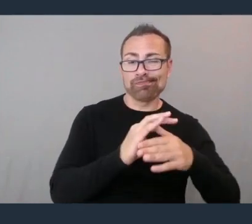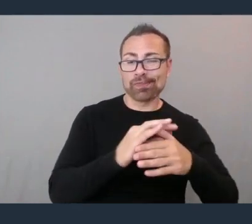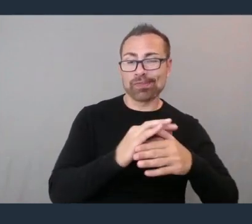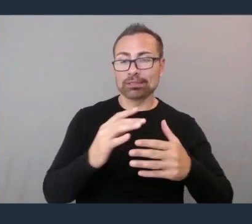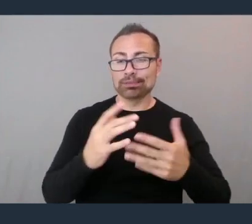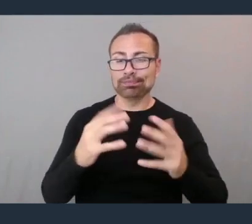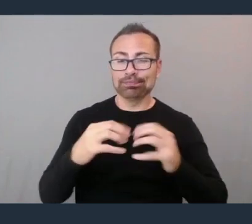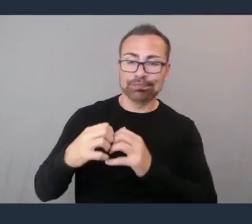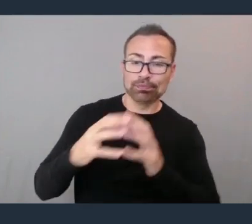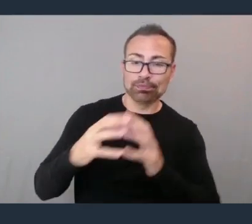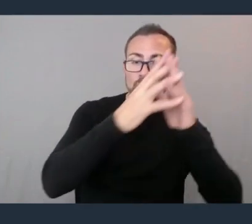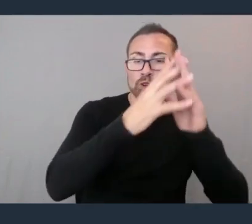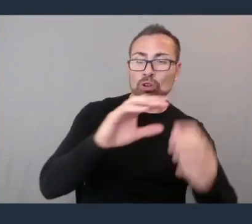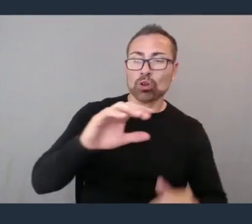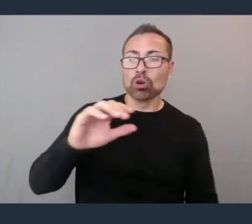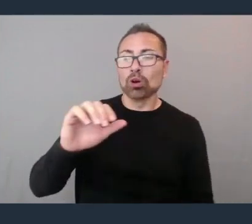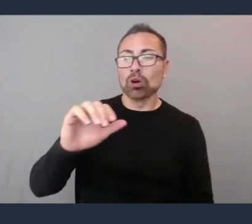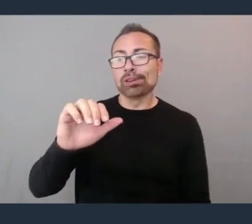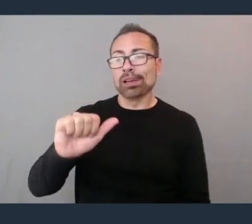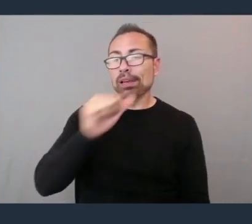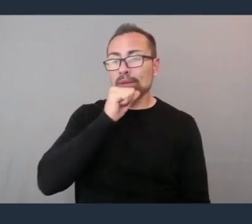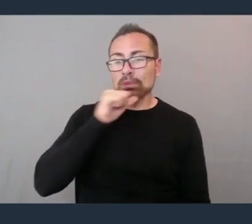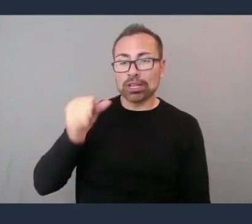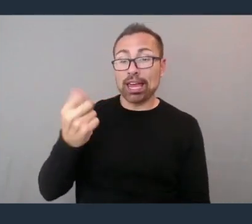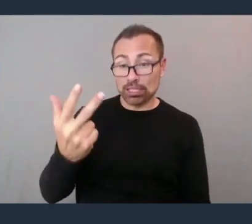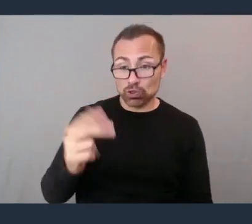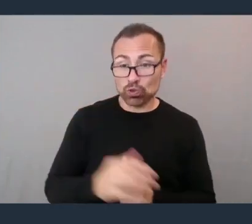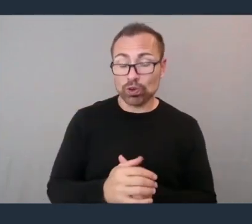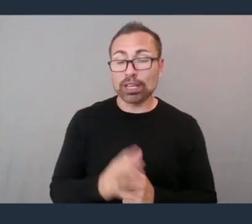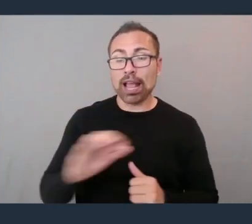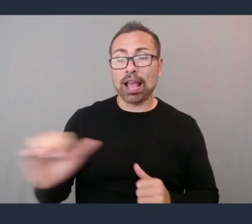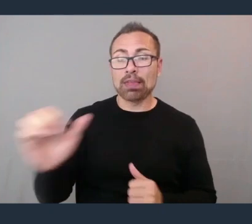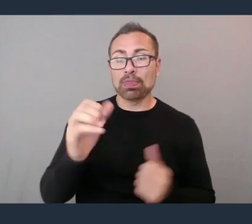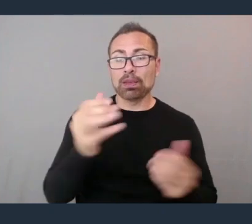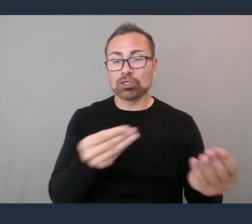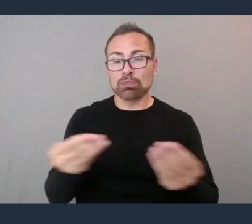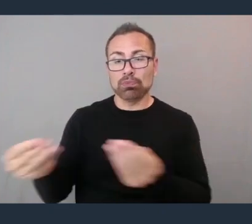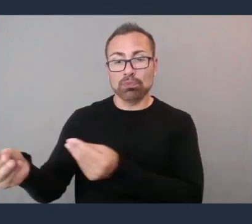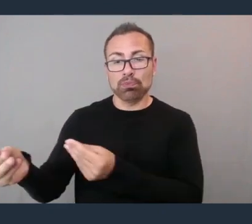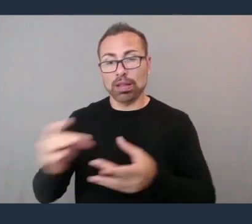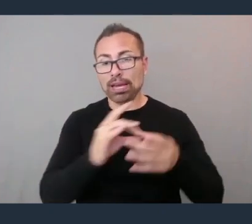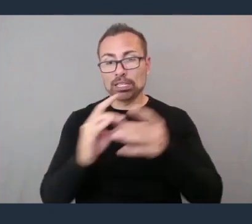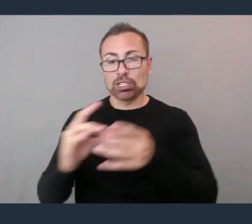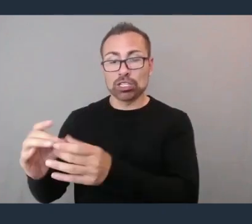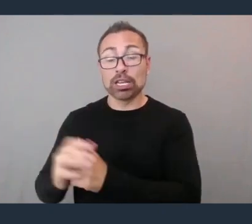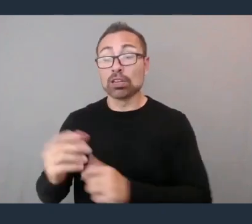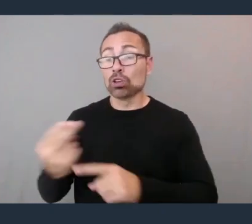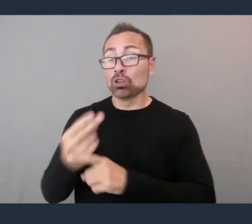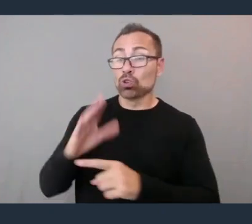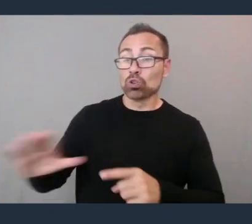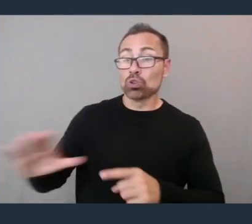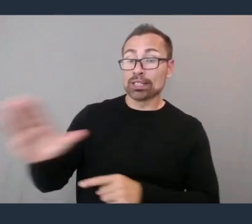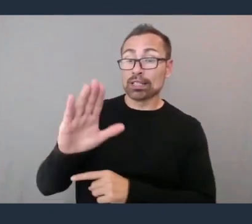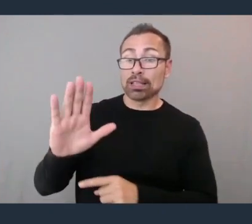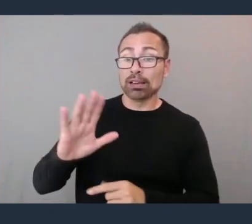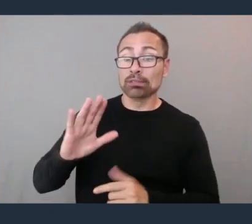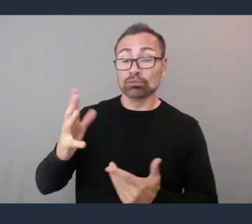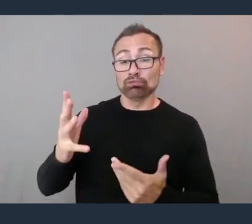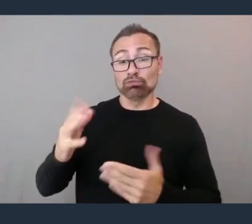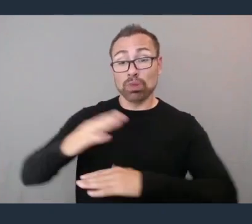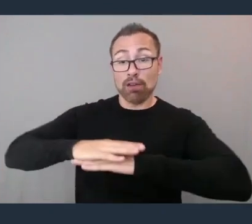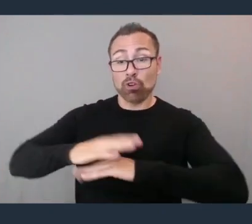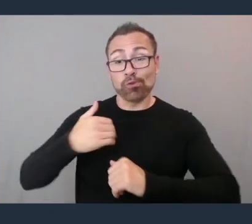secure and robust content supply chain. Using Amazon S3 replication, we created secure, immutable, cross-account,